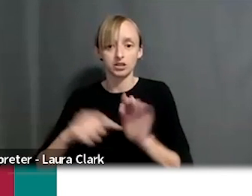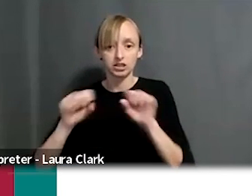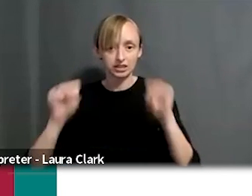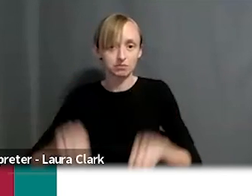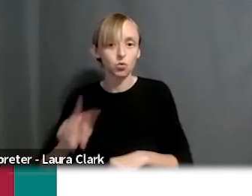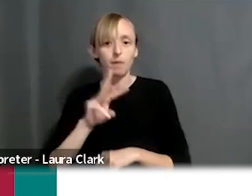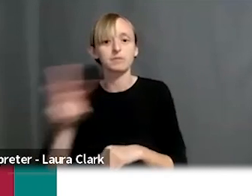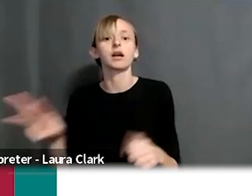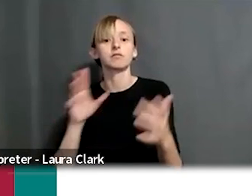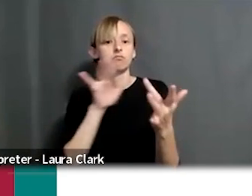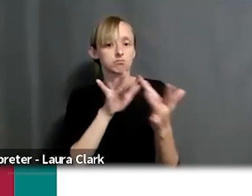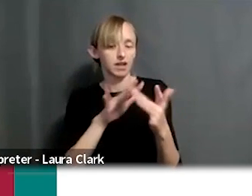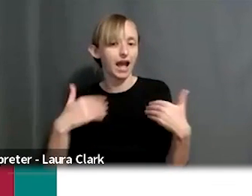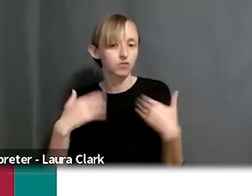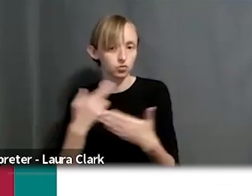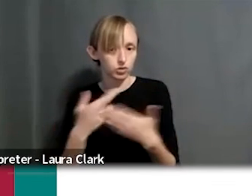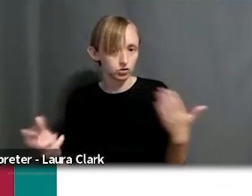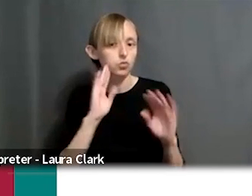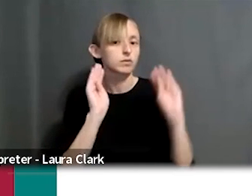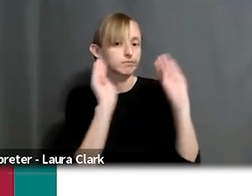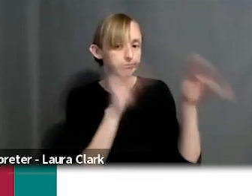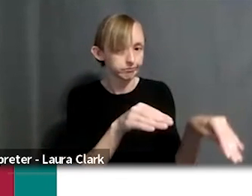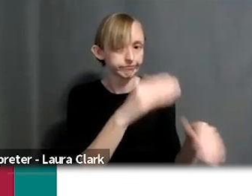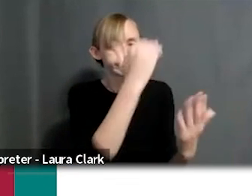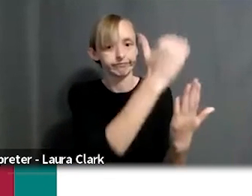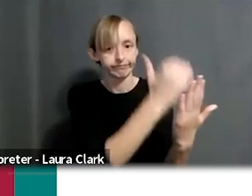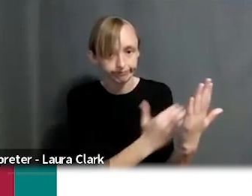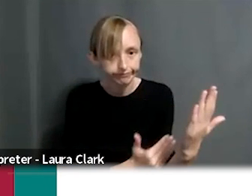some resources for